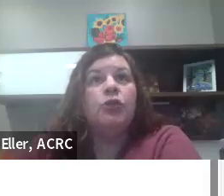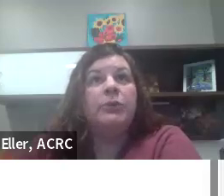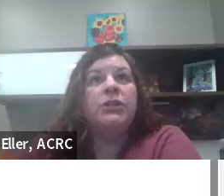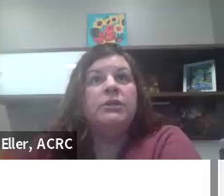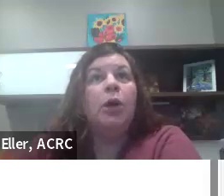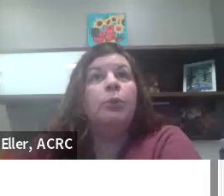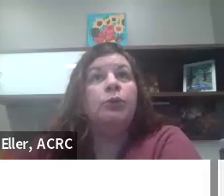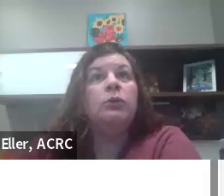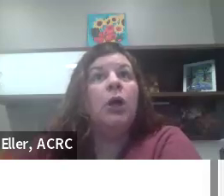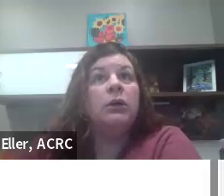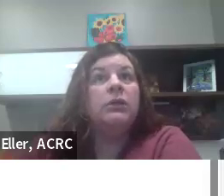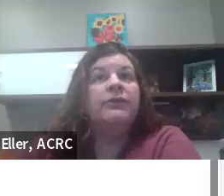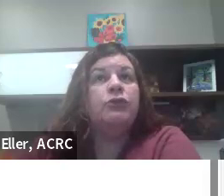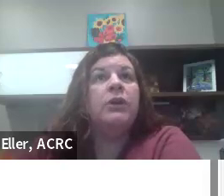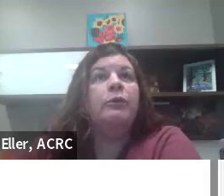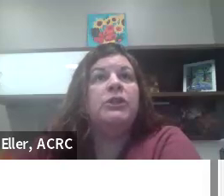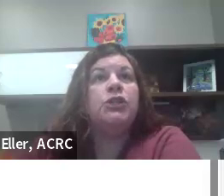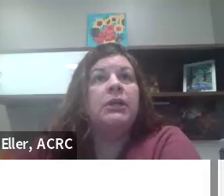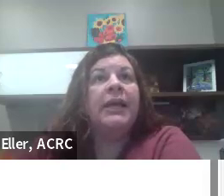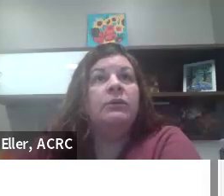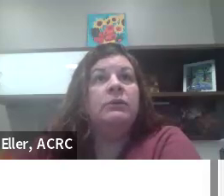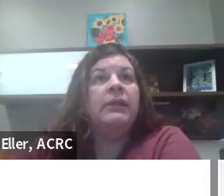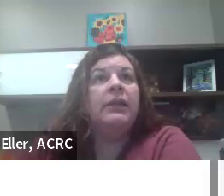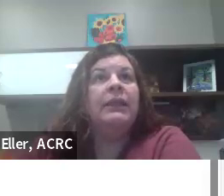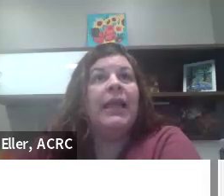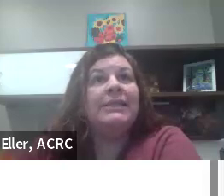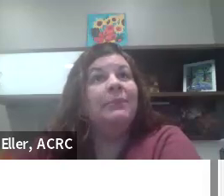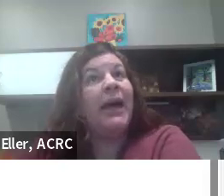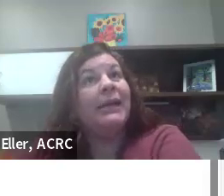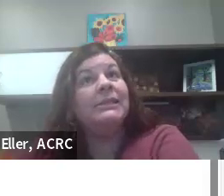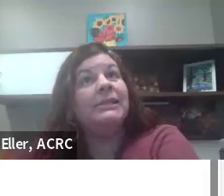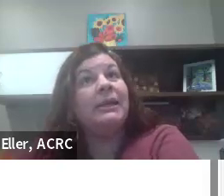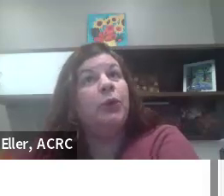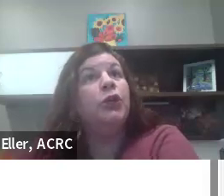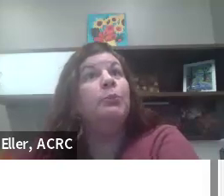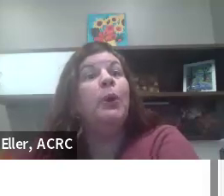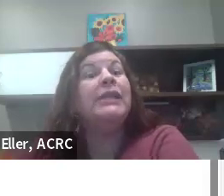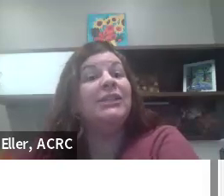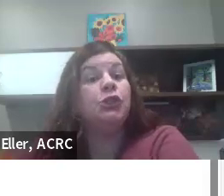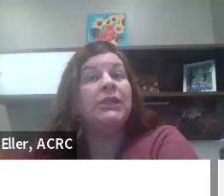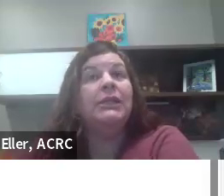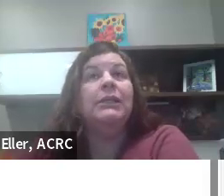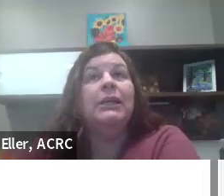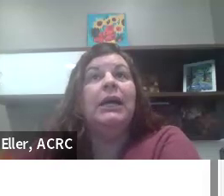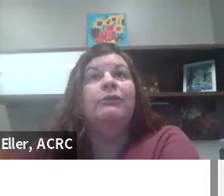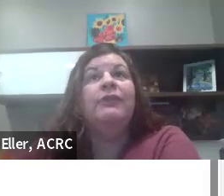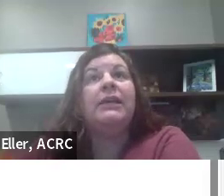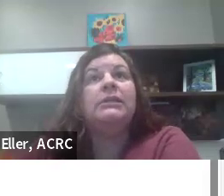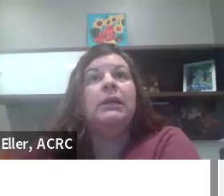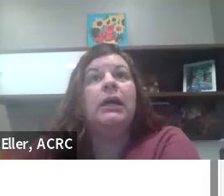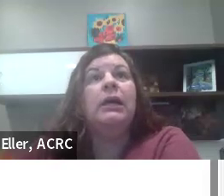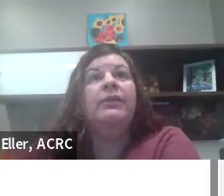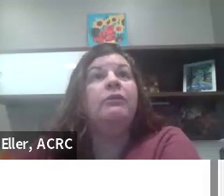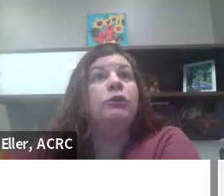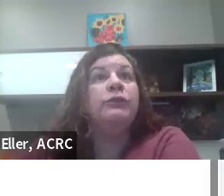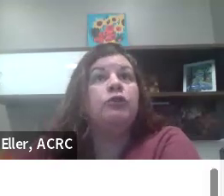immediate disruptions, a prolonged federal government shutdown lasting past December could potentially